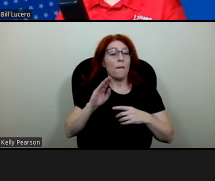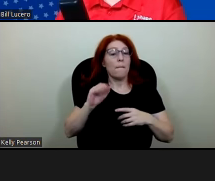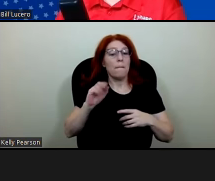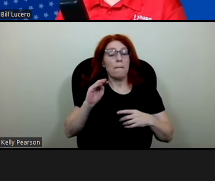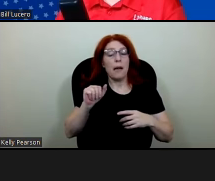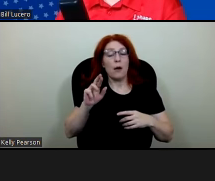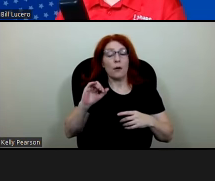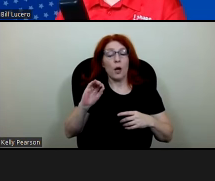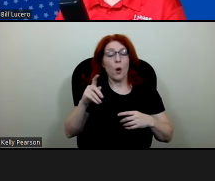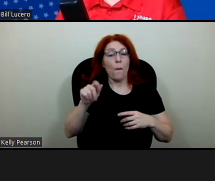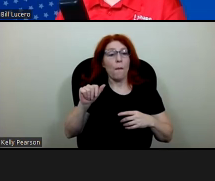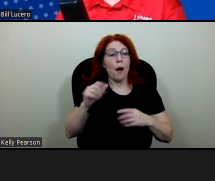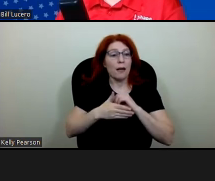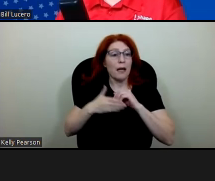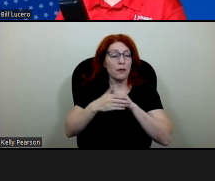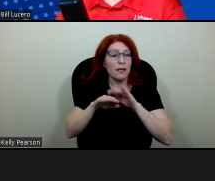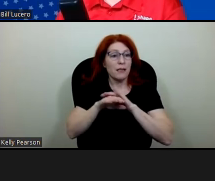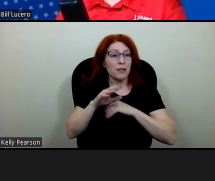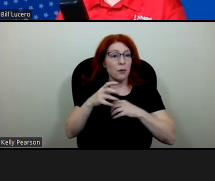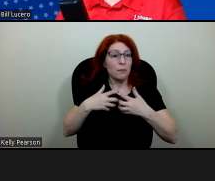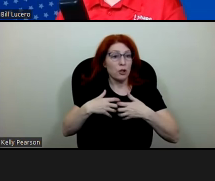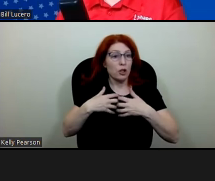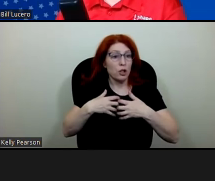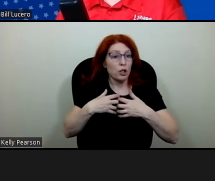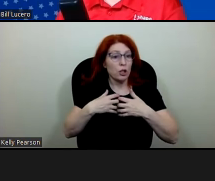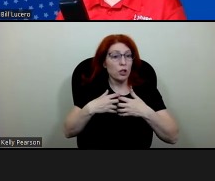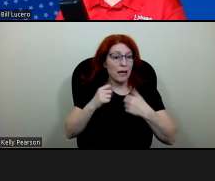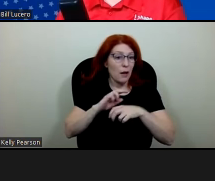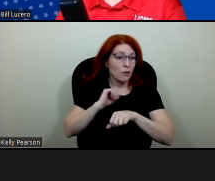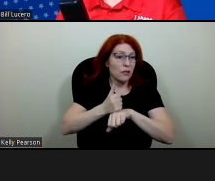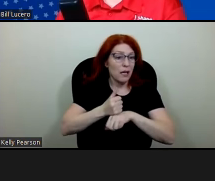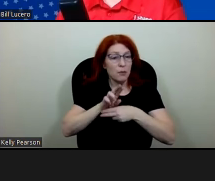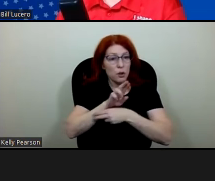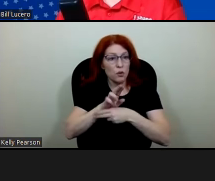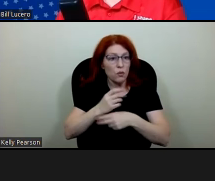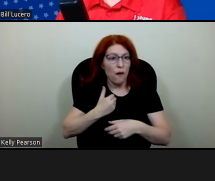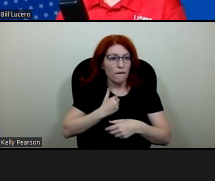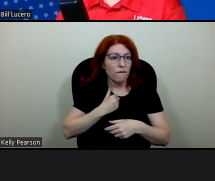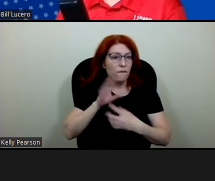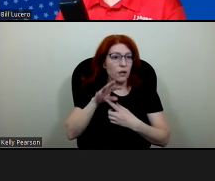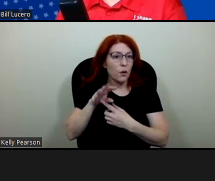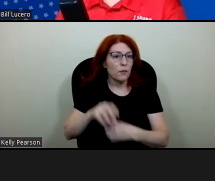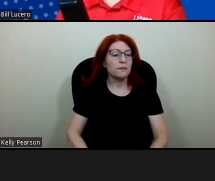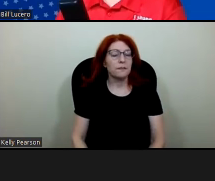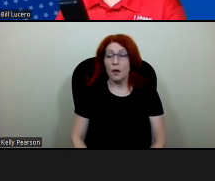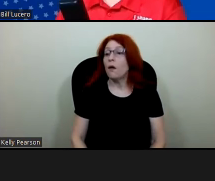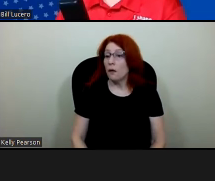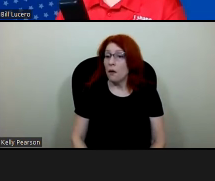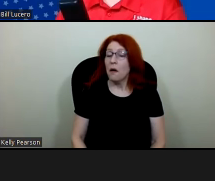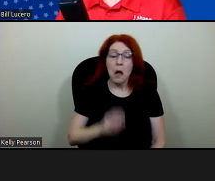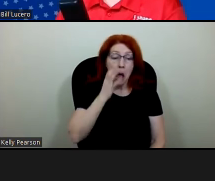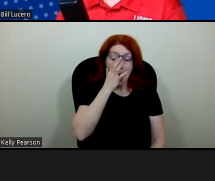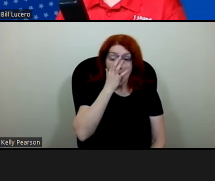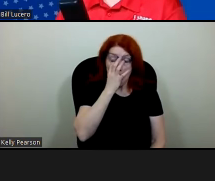County accessible voting machine and how to set it up and how to use it. Yeah. Okay. So that's important.